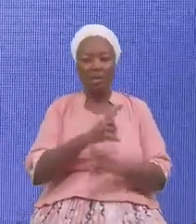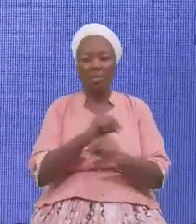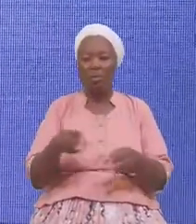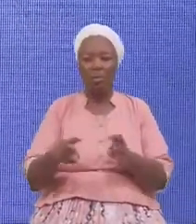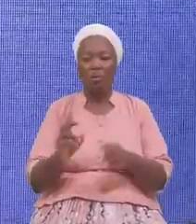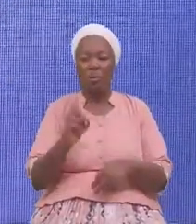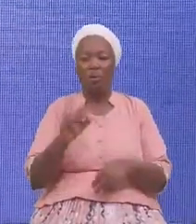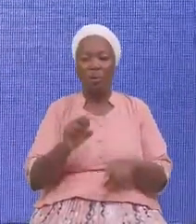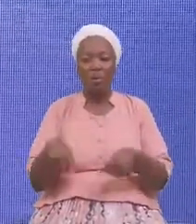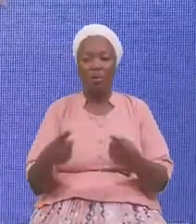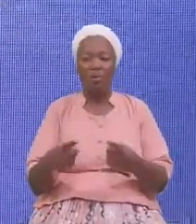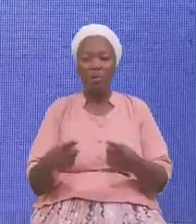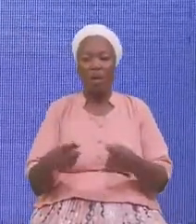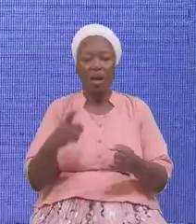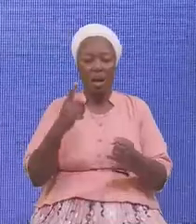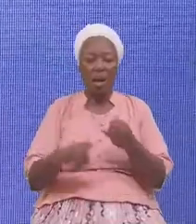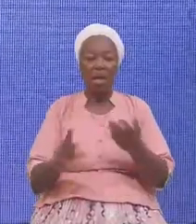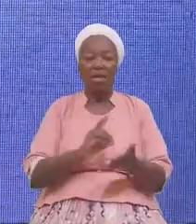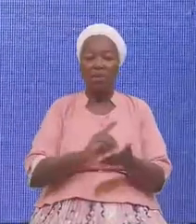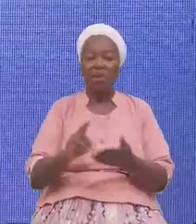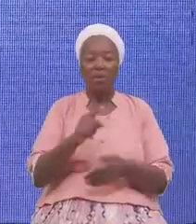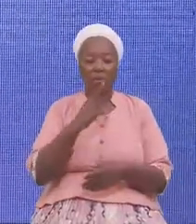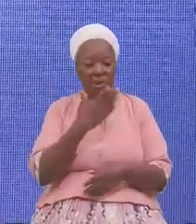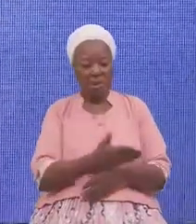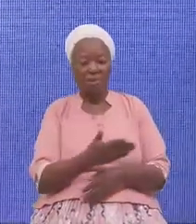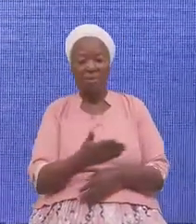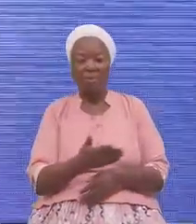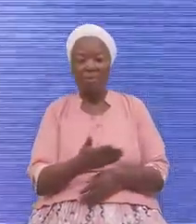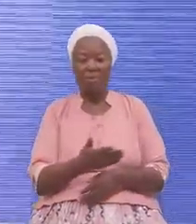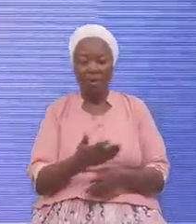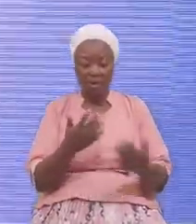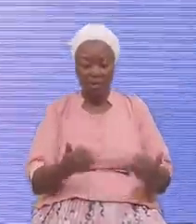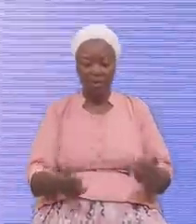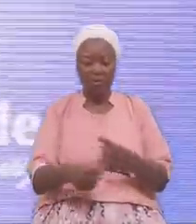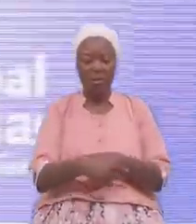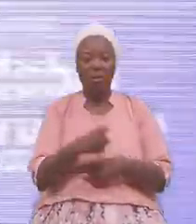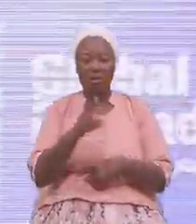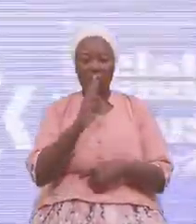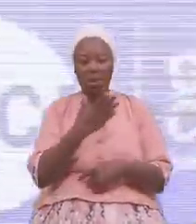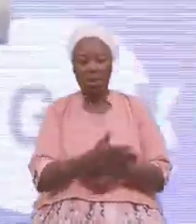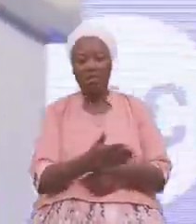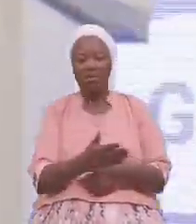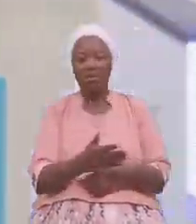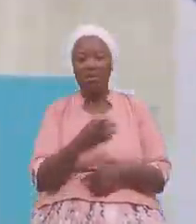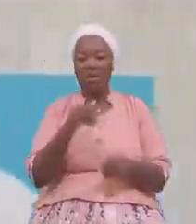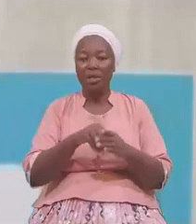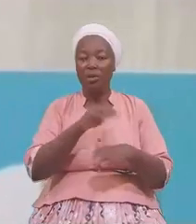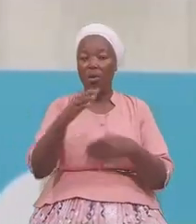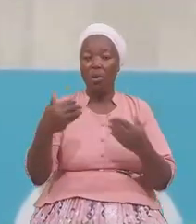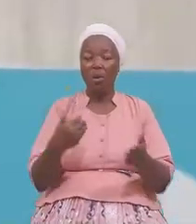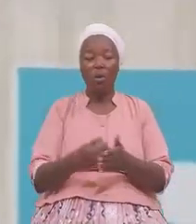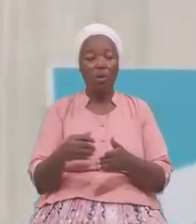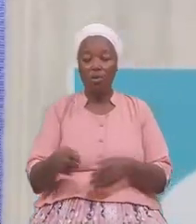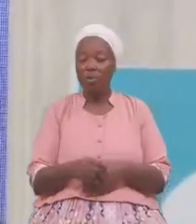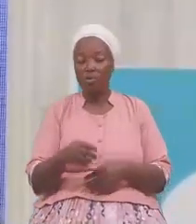can go. Last week you were there, today you are there. In all